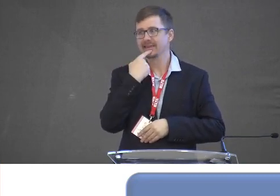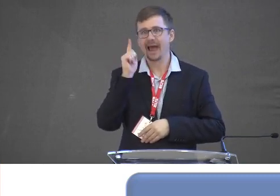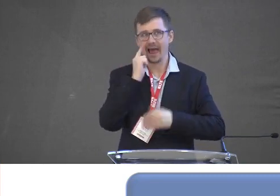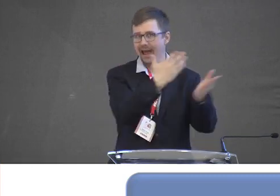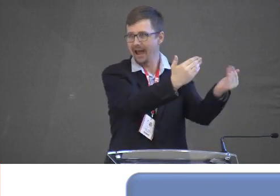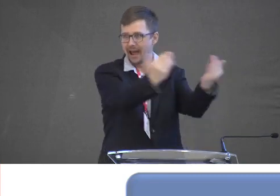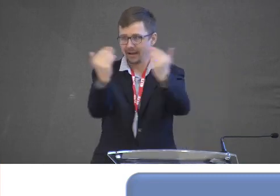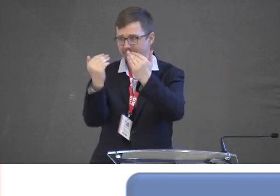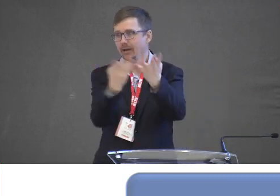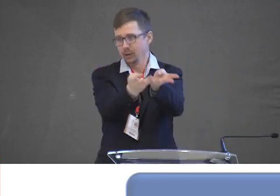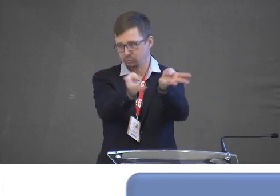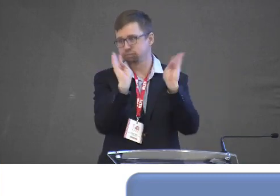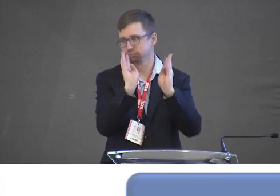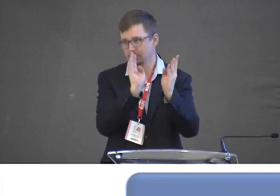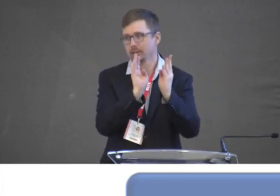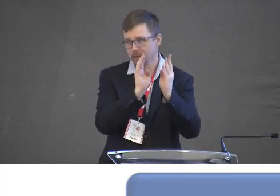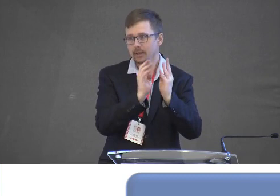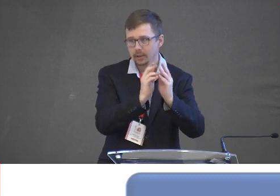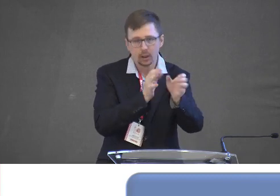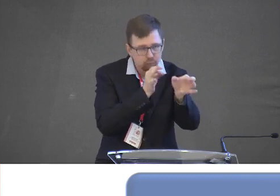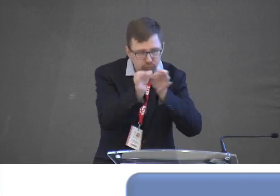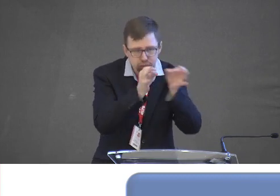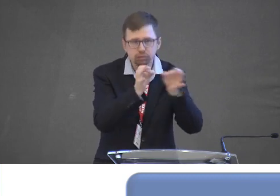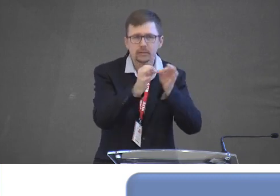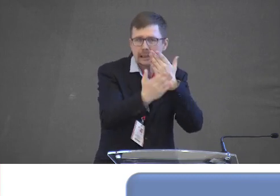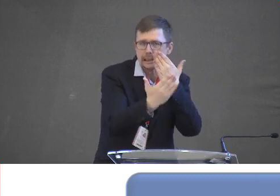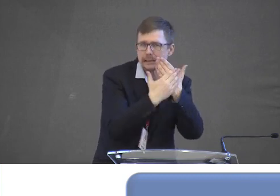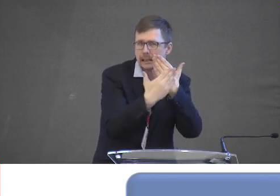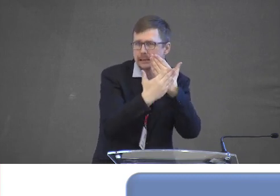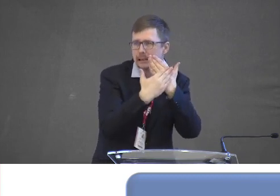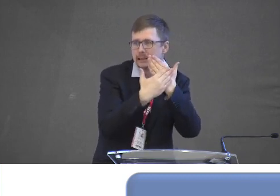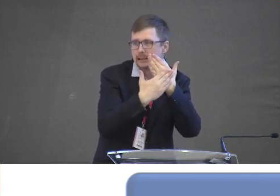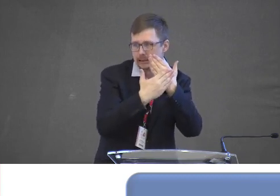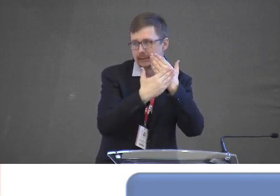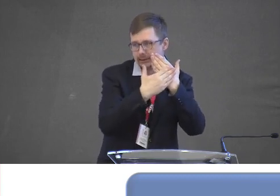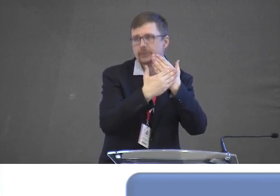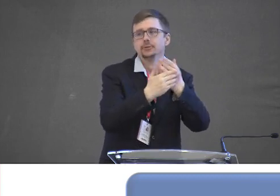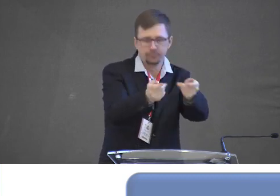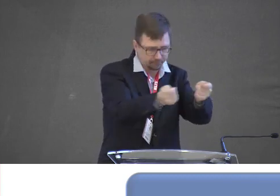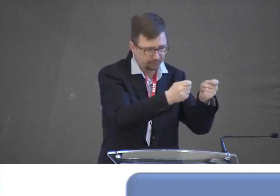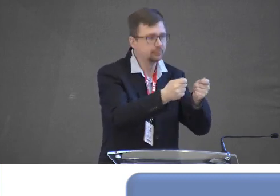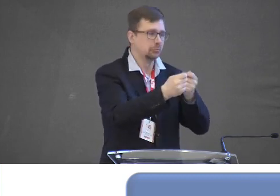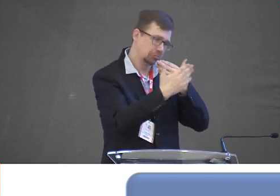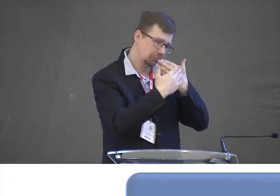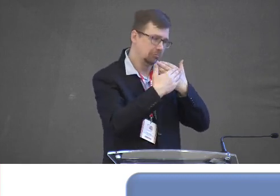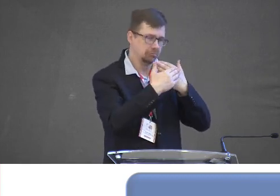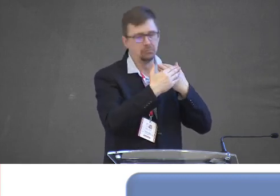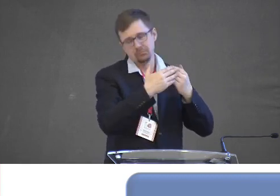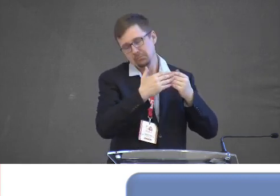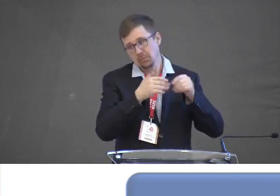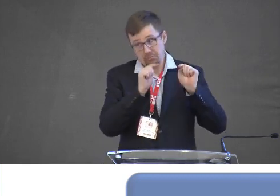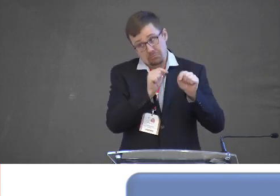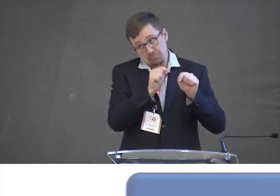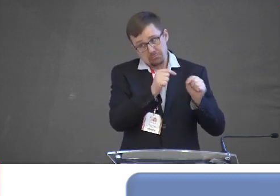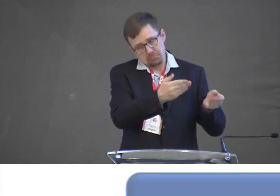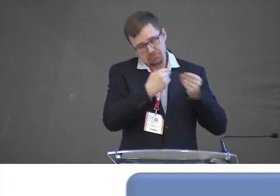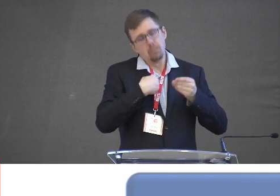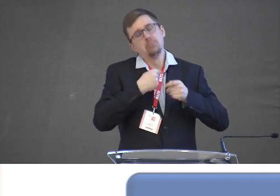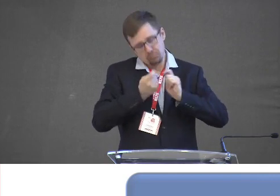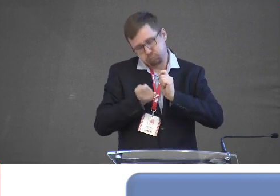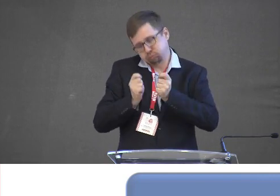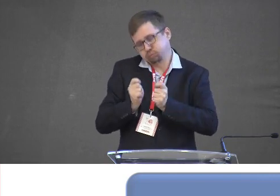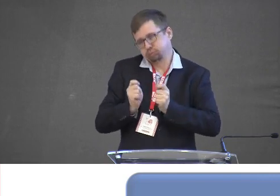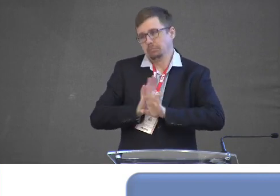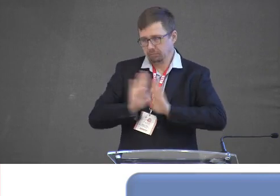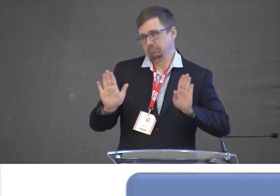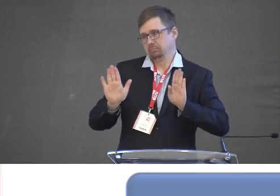with expertise on validating tests. So that team gave us comments,